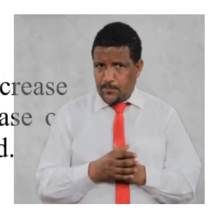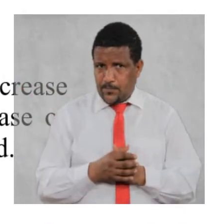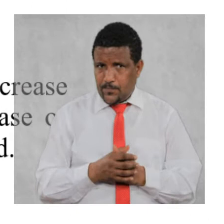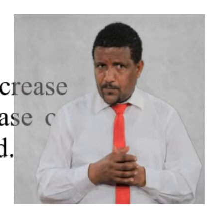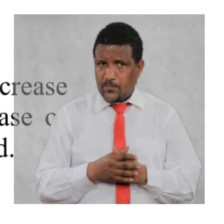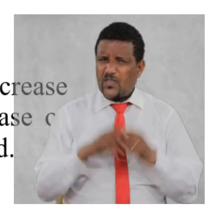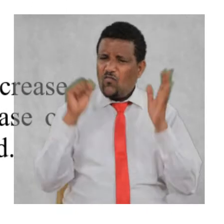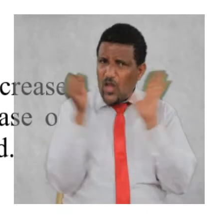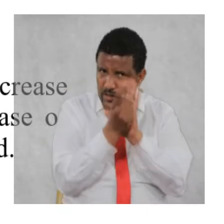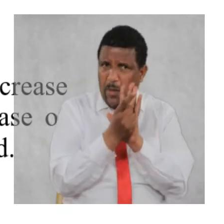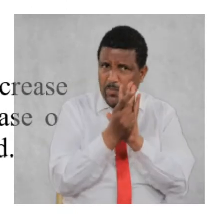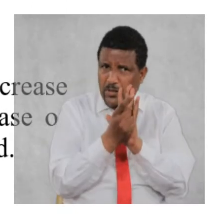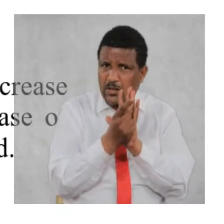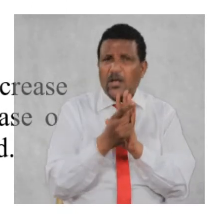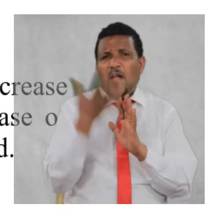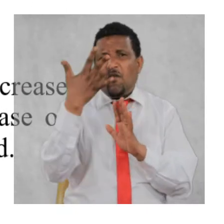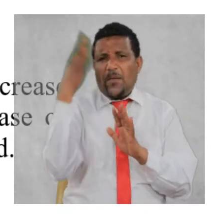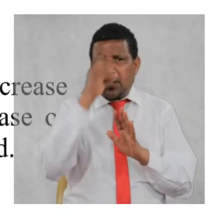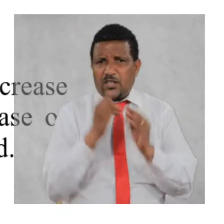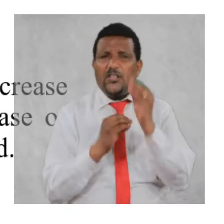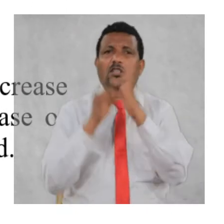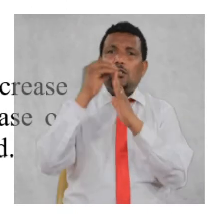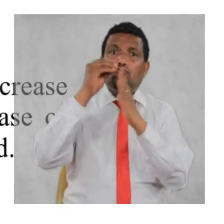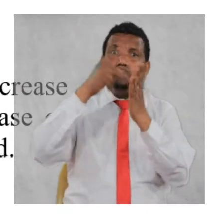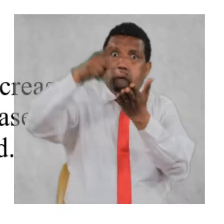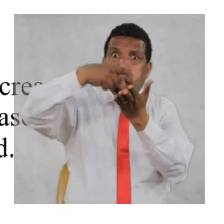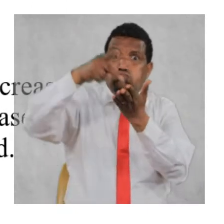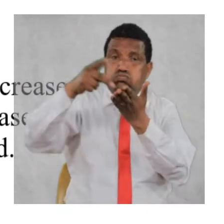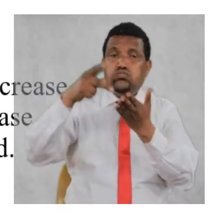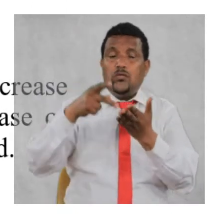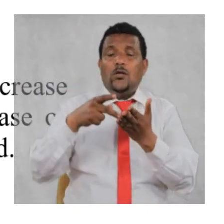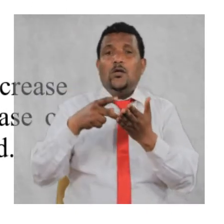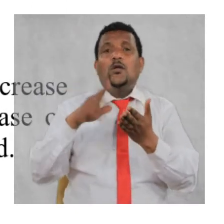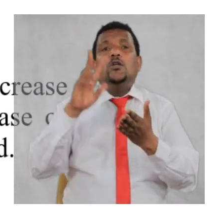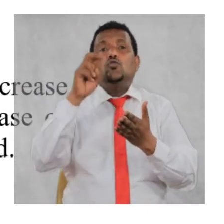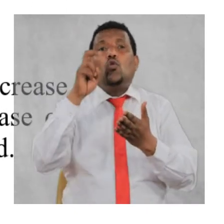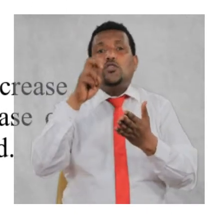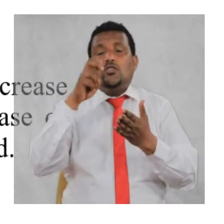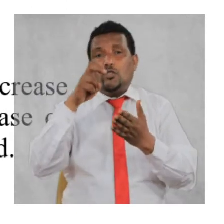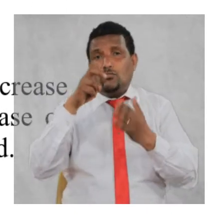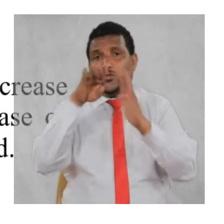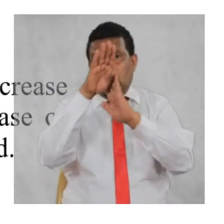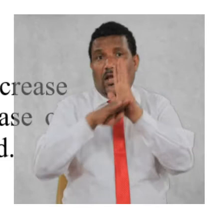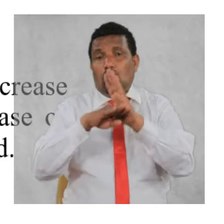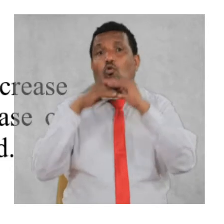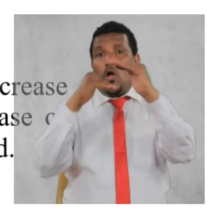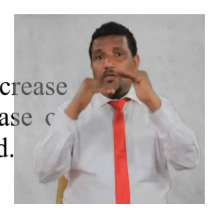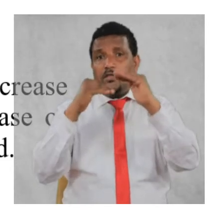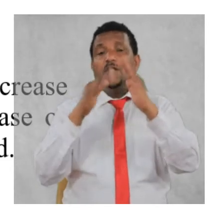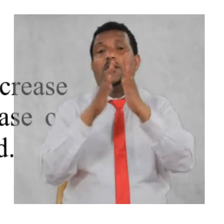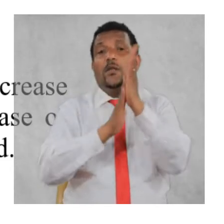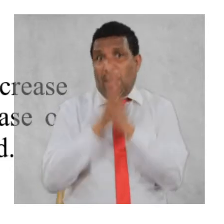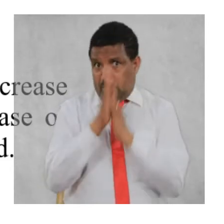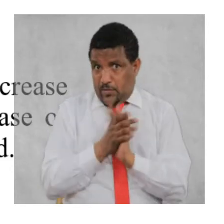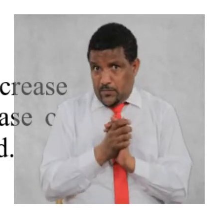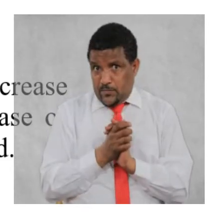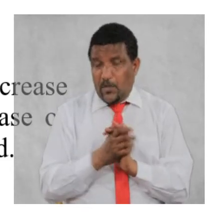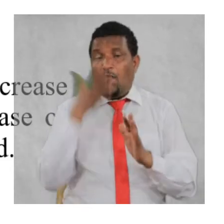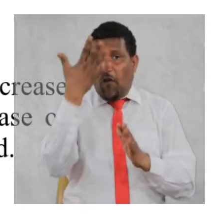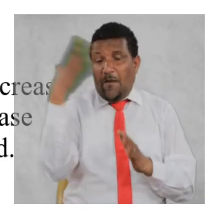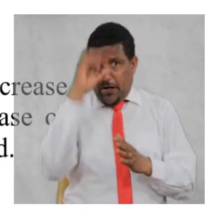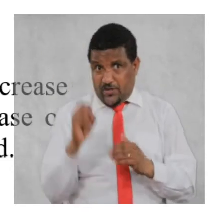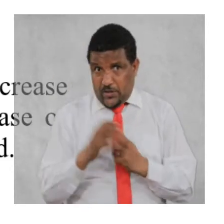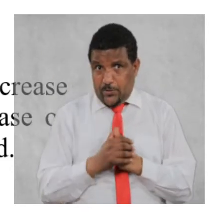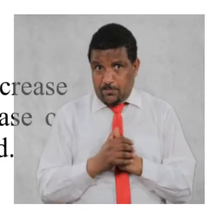For example, a 5% increase in price of weight leads to a 20% decline in quantity demanded. A